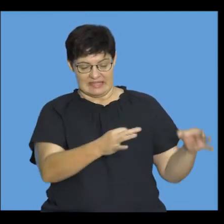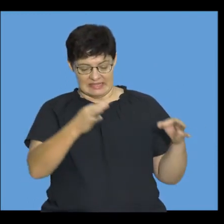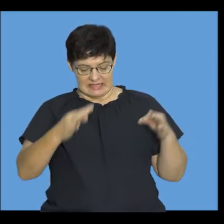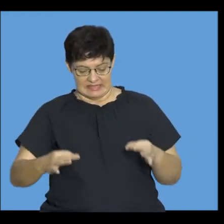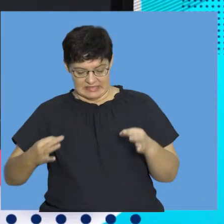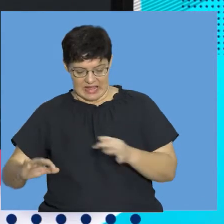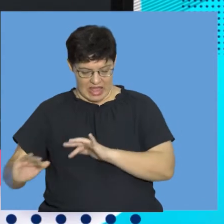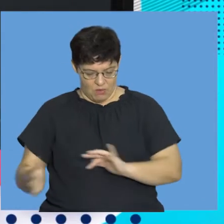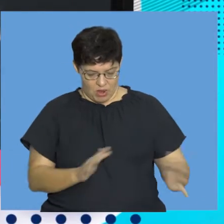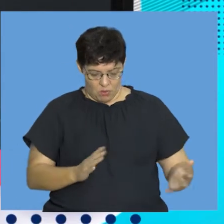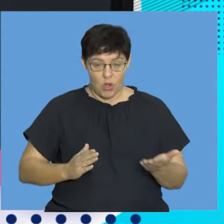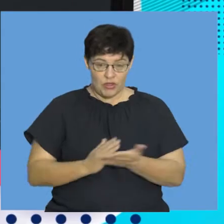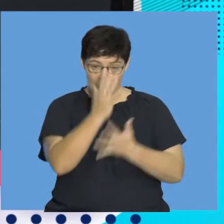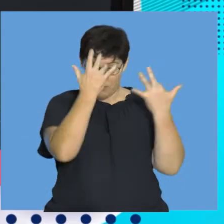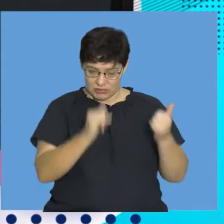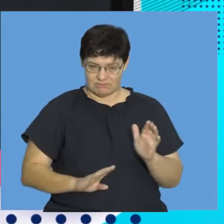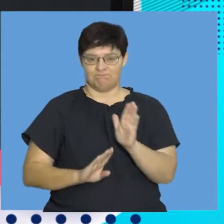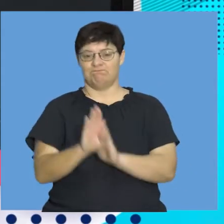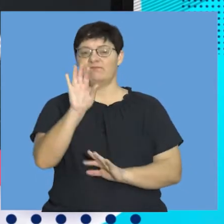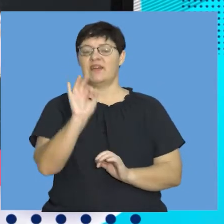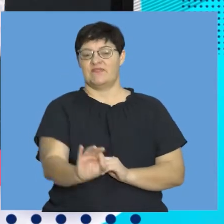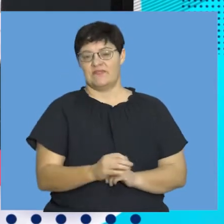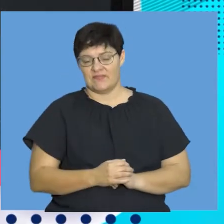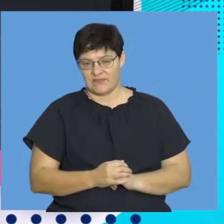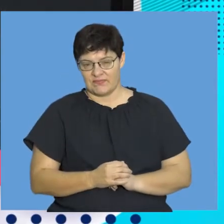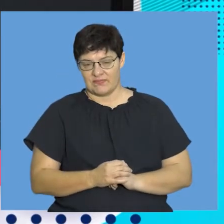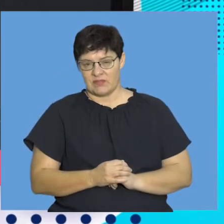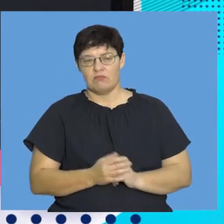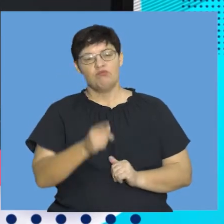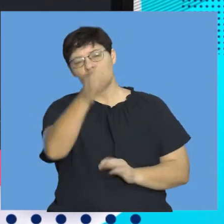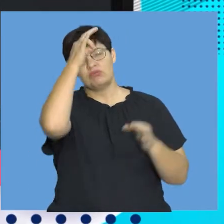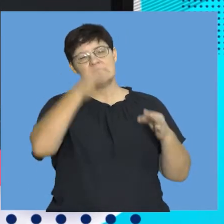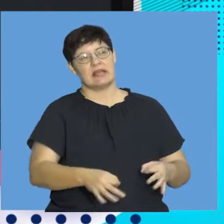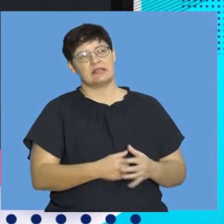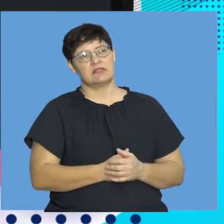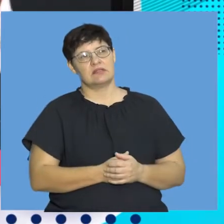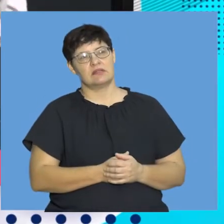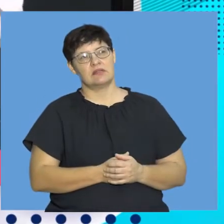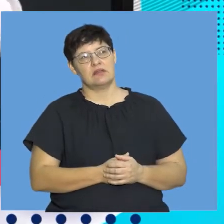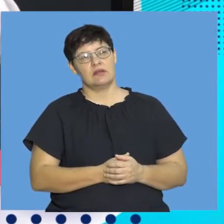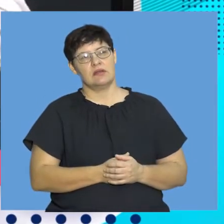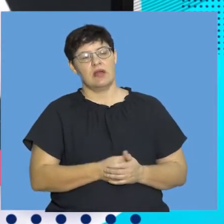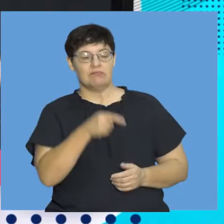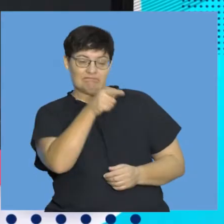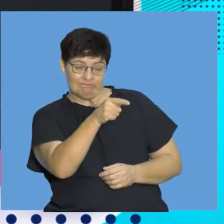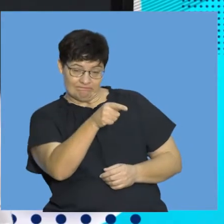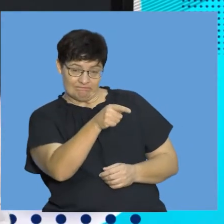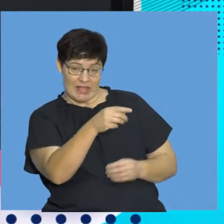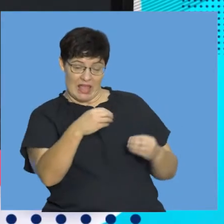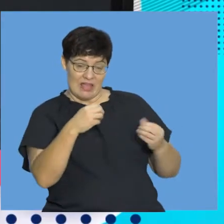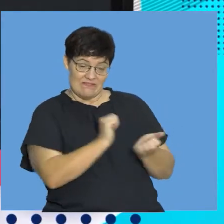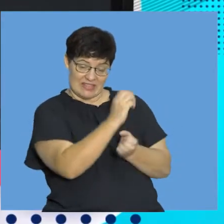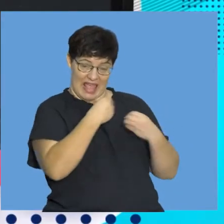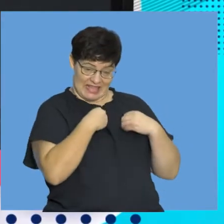making. You can decide, okay, in this particular month, we can afford to buy this additional fixed